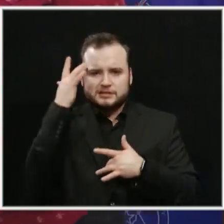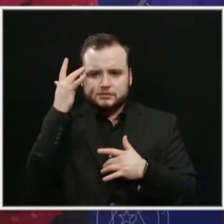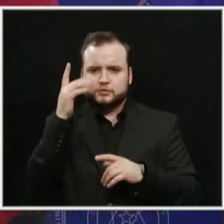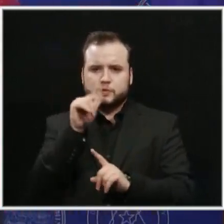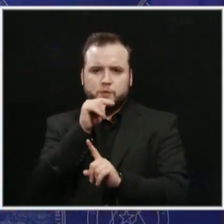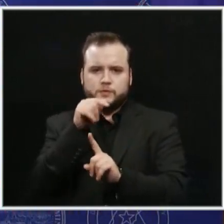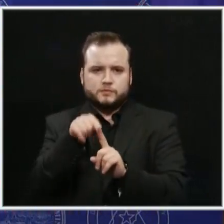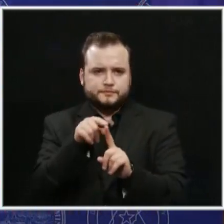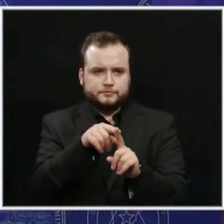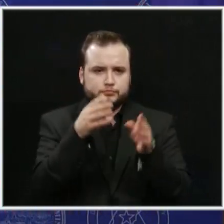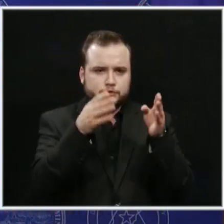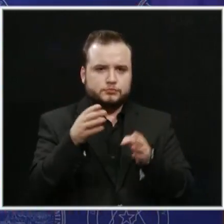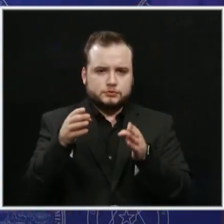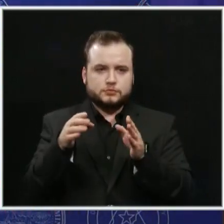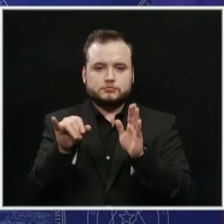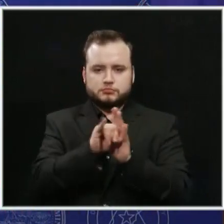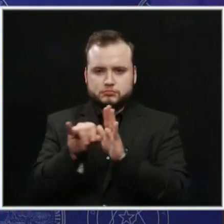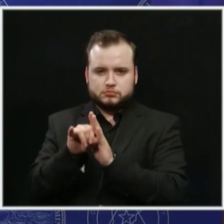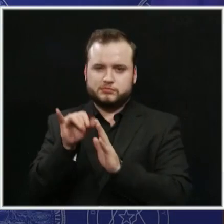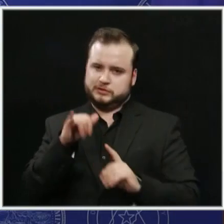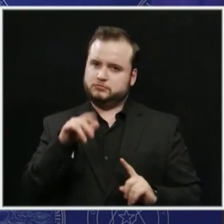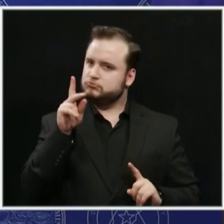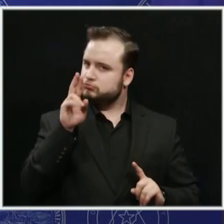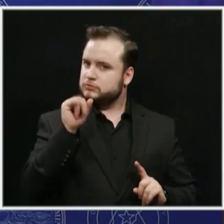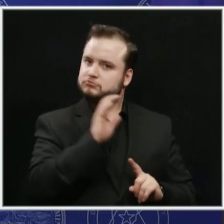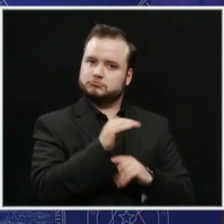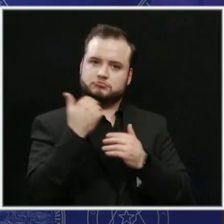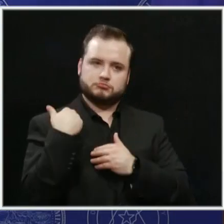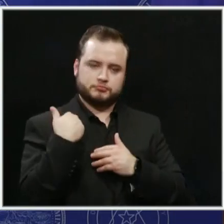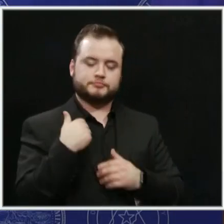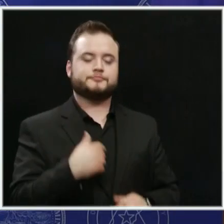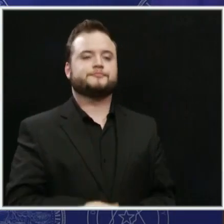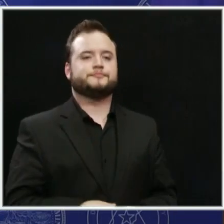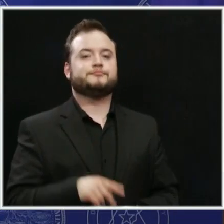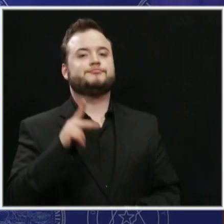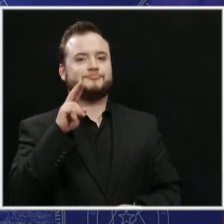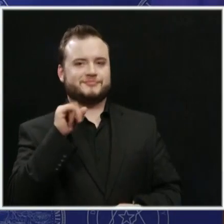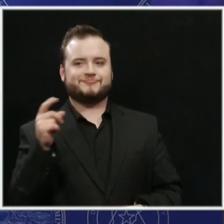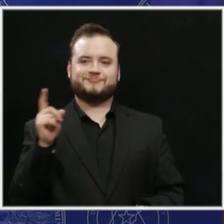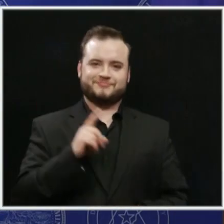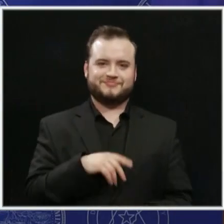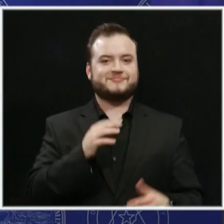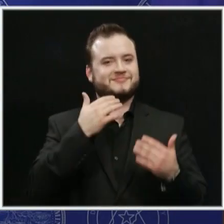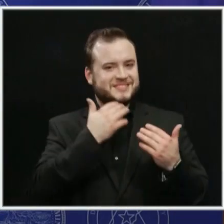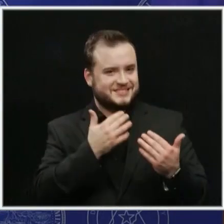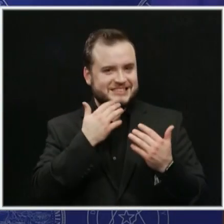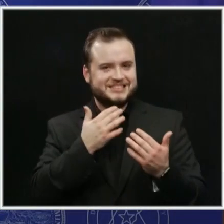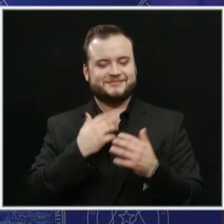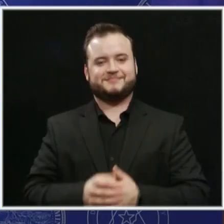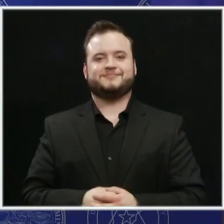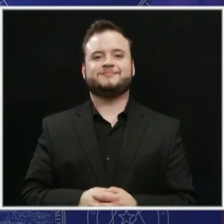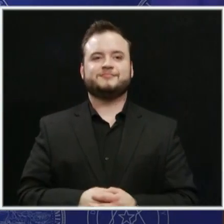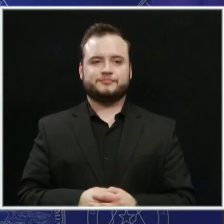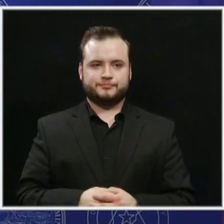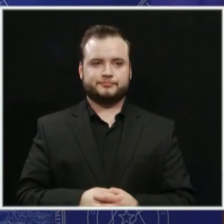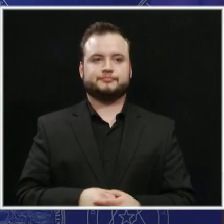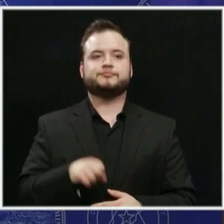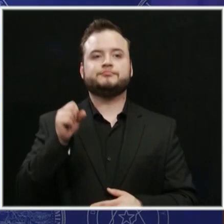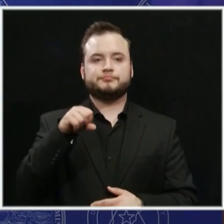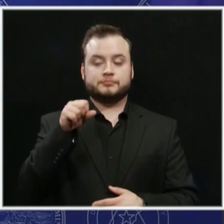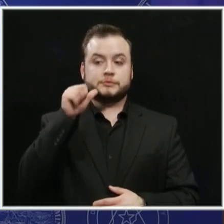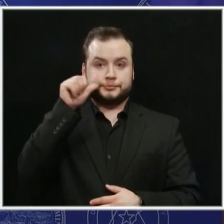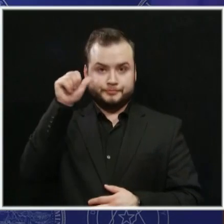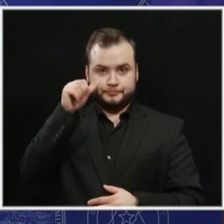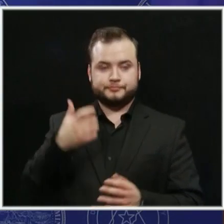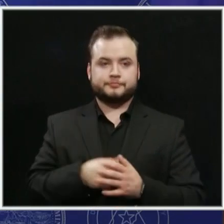the specifics in Worthington. Thank you. So as of yesterday, we had 19 cases in Nobles County,